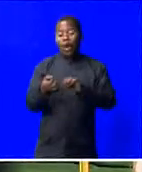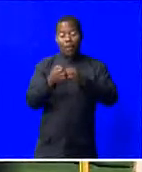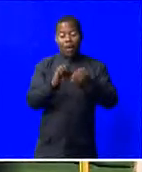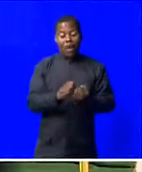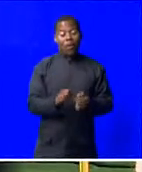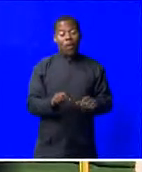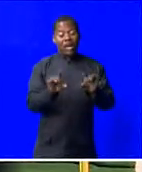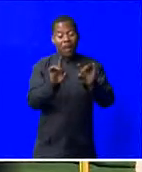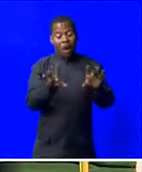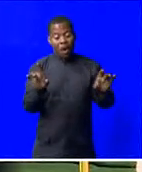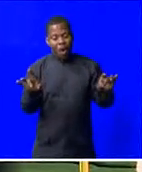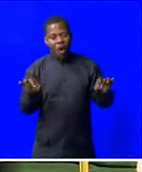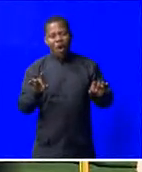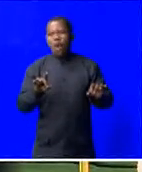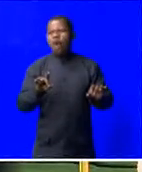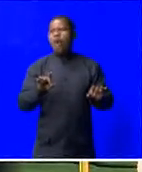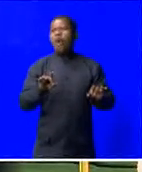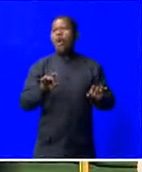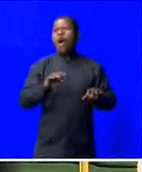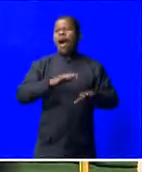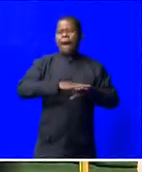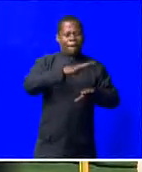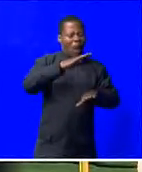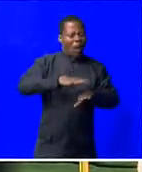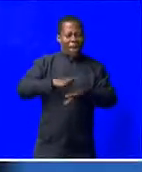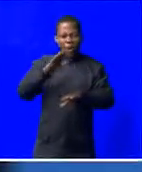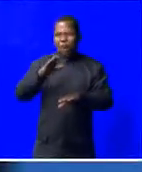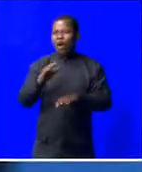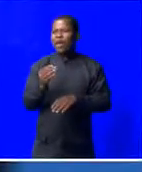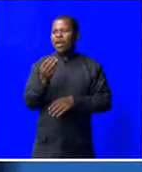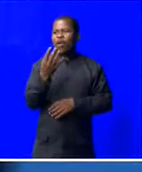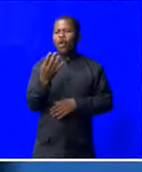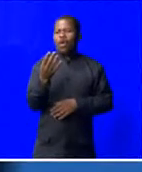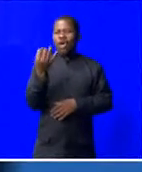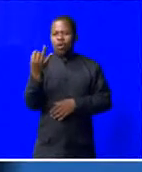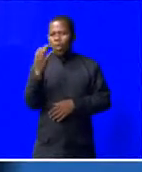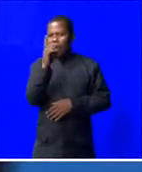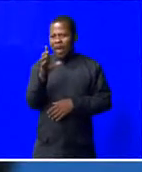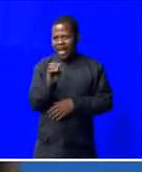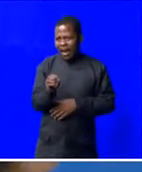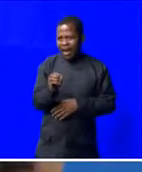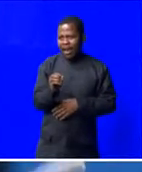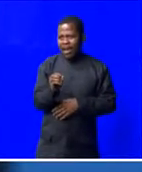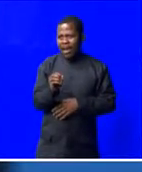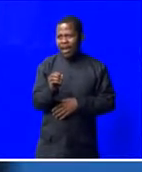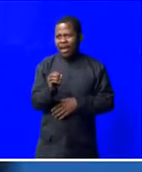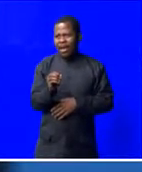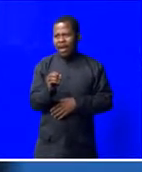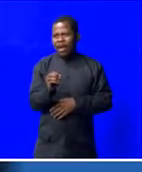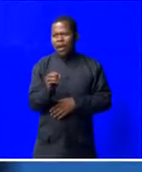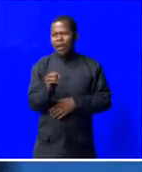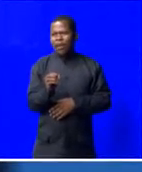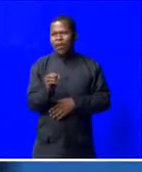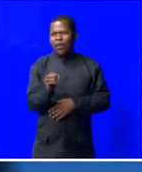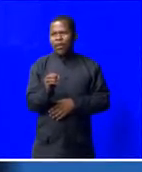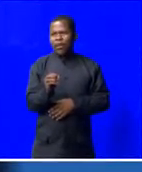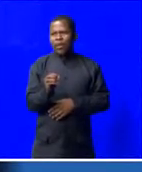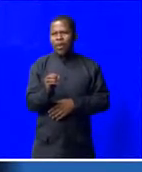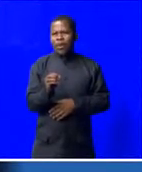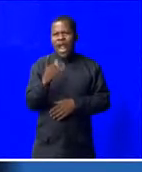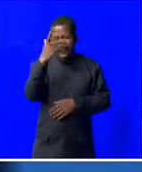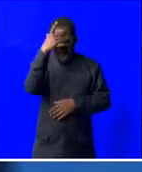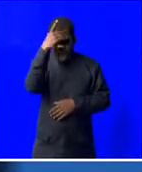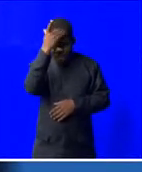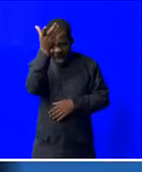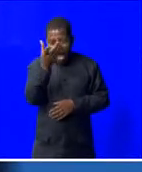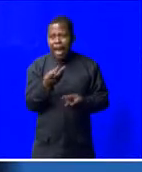Vele le wage bill sesimkhanzile etulu kakhulu sesimkhanzile ukuthi 42% wale expenditure wale